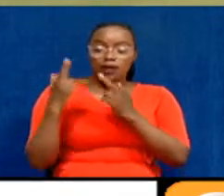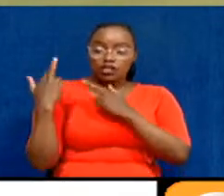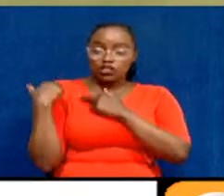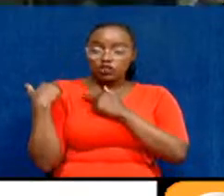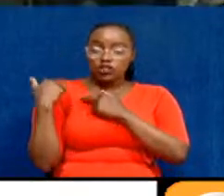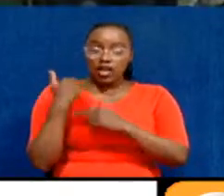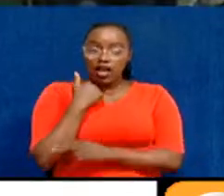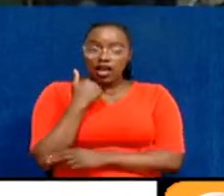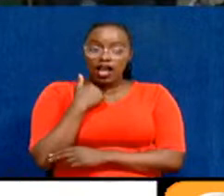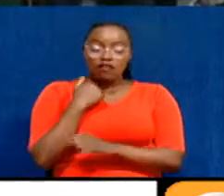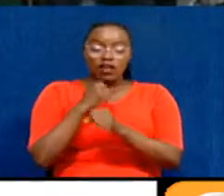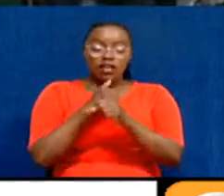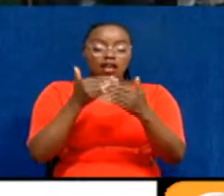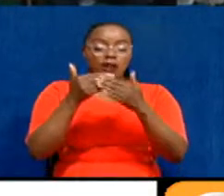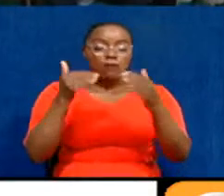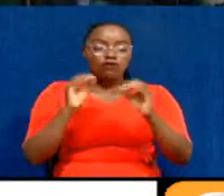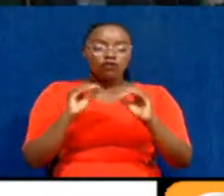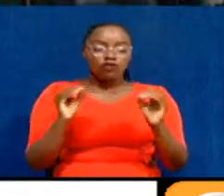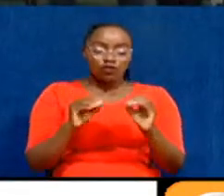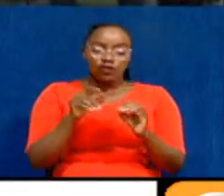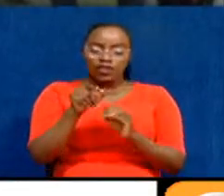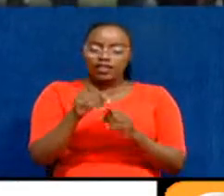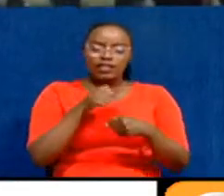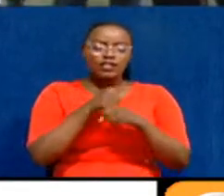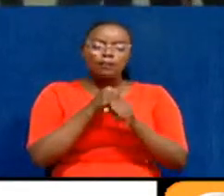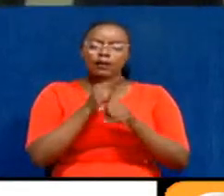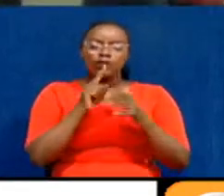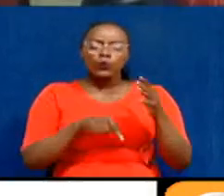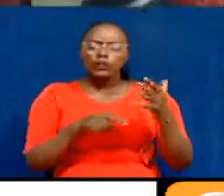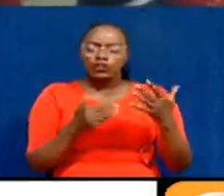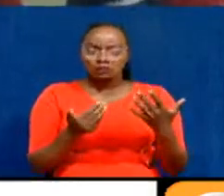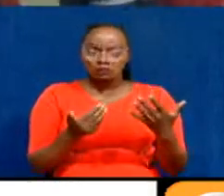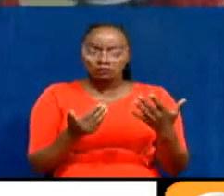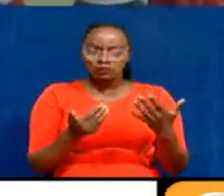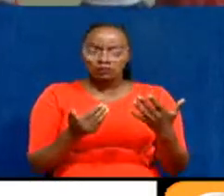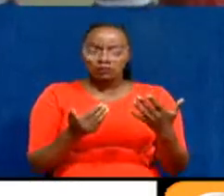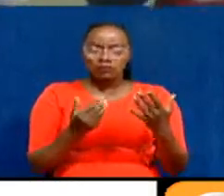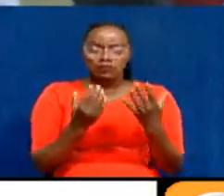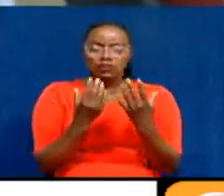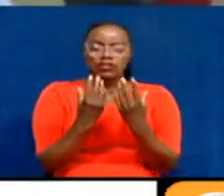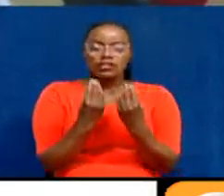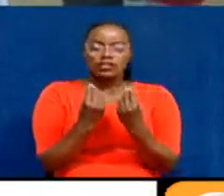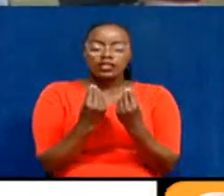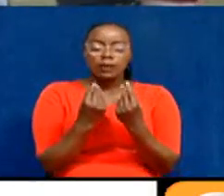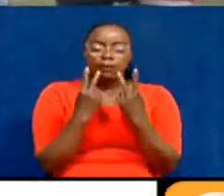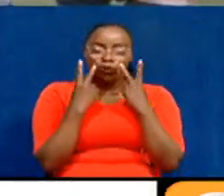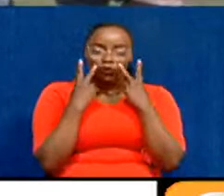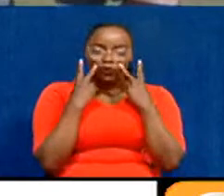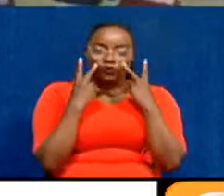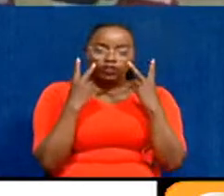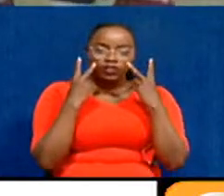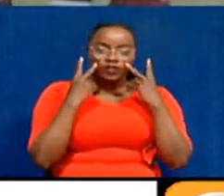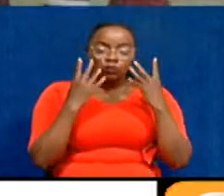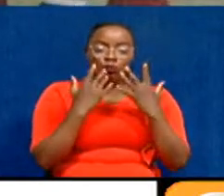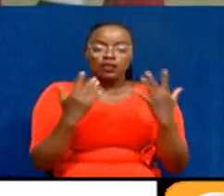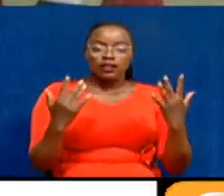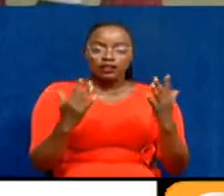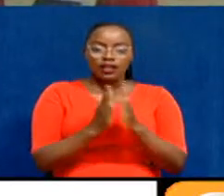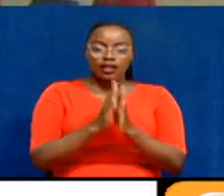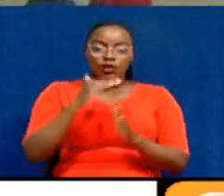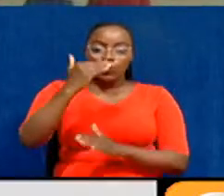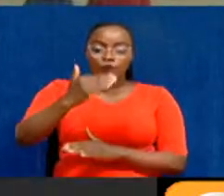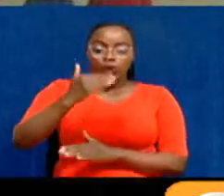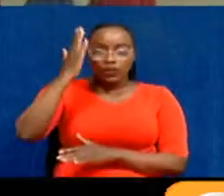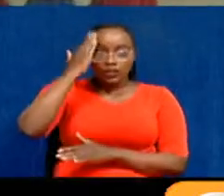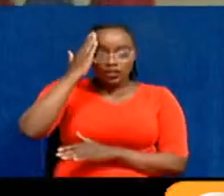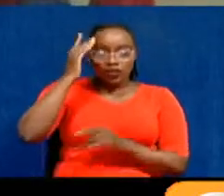has not been done before. What did that result in? It resulted in simple, visible things. And I always